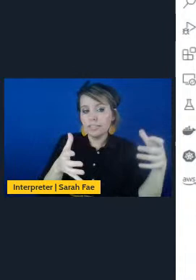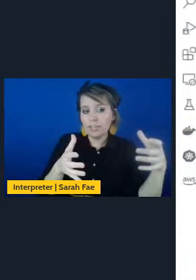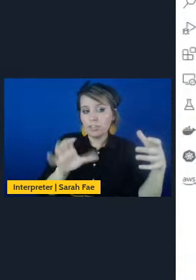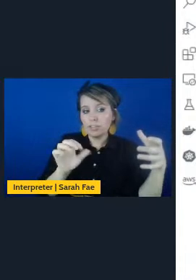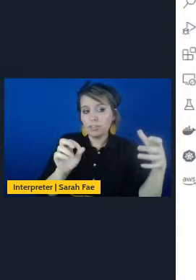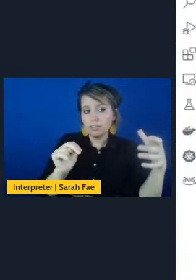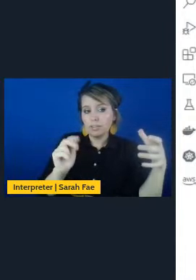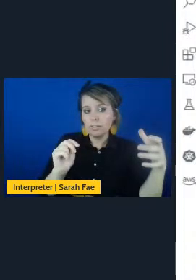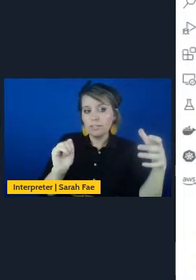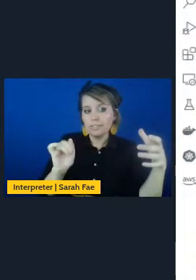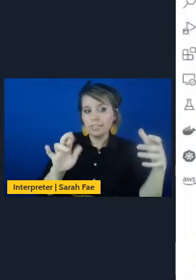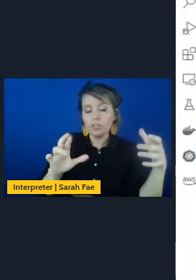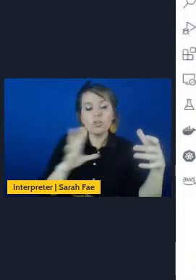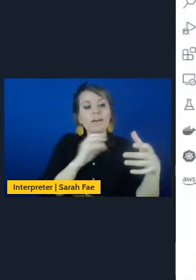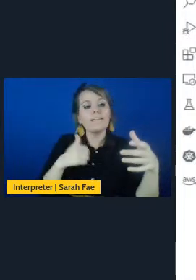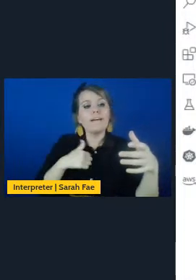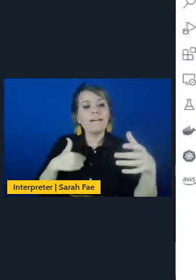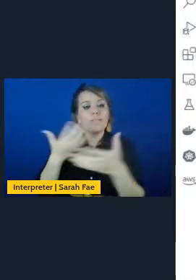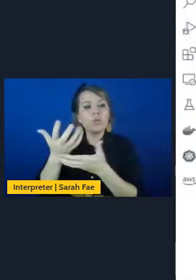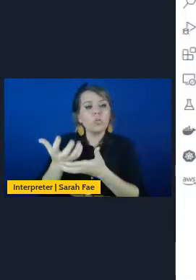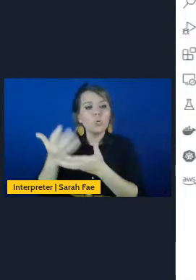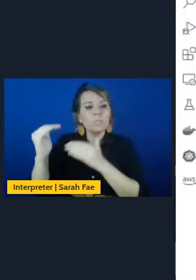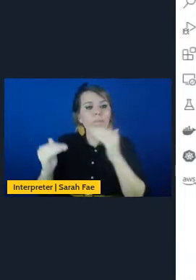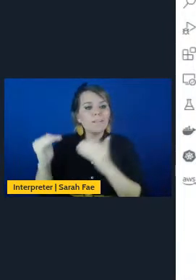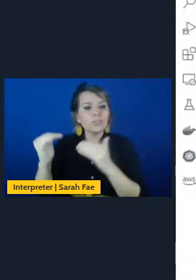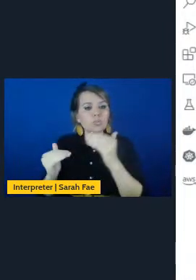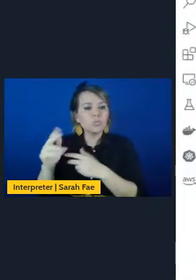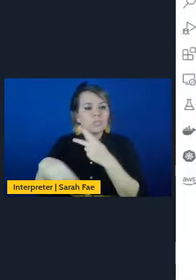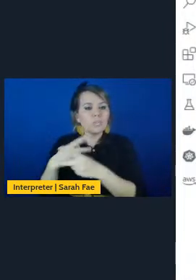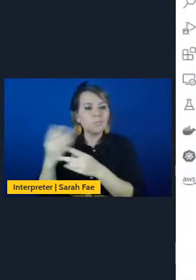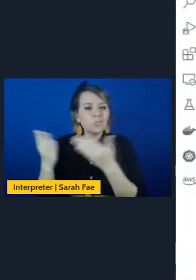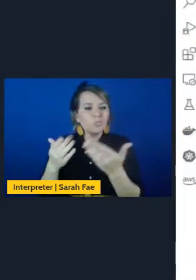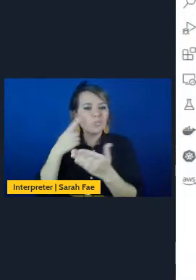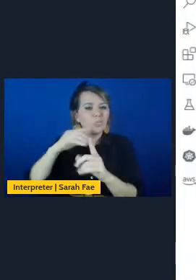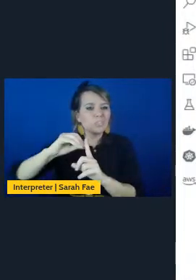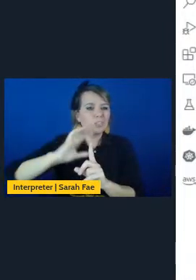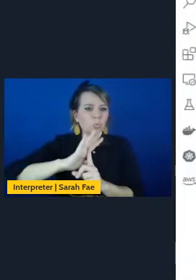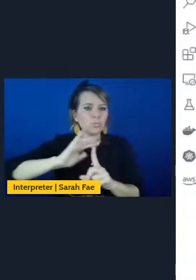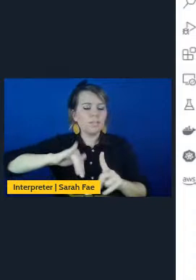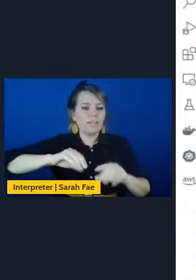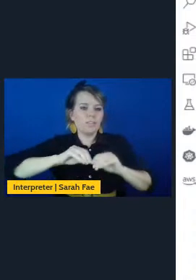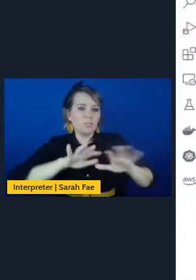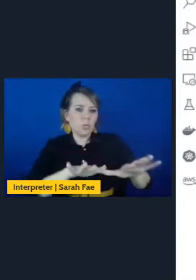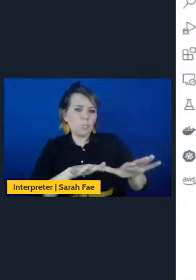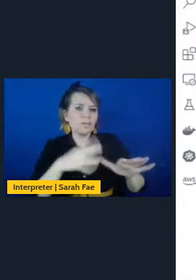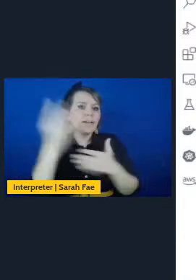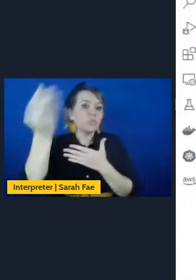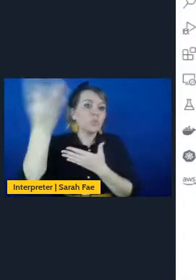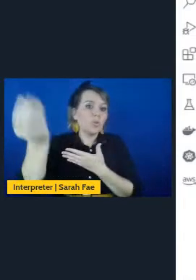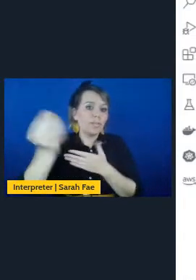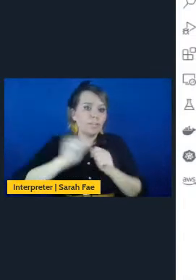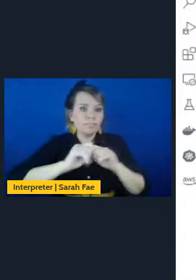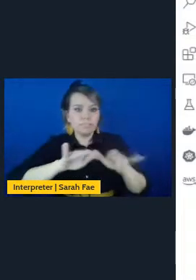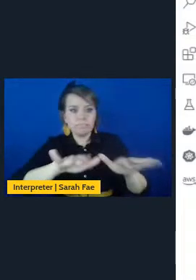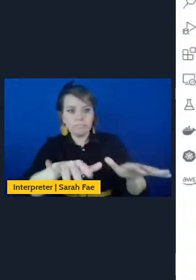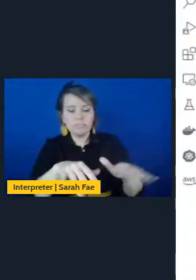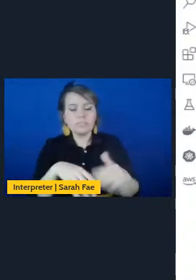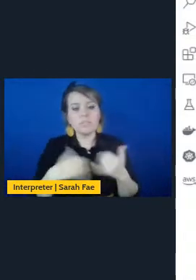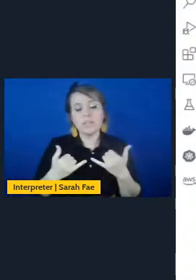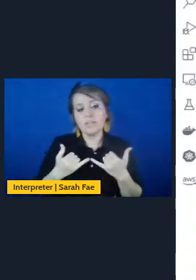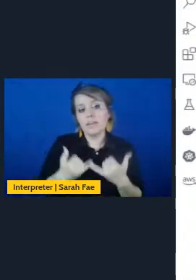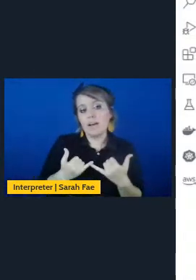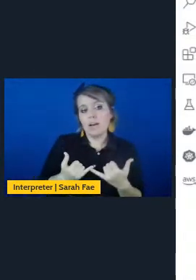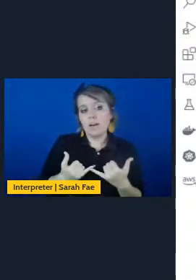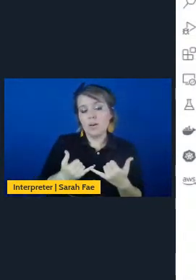load balancer type service to expose that deployment externally. So what I'm going to do now